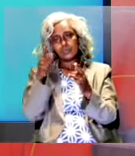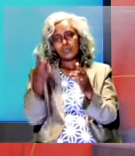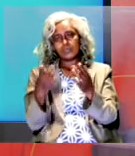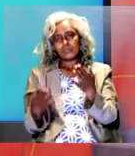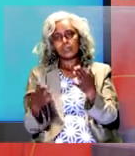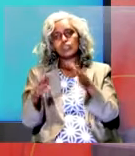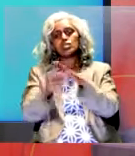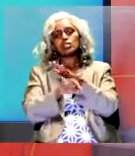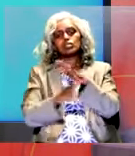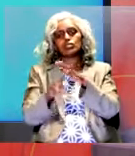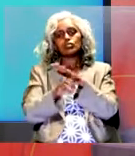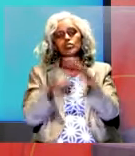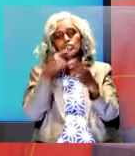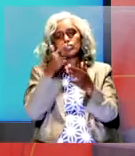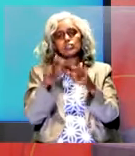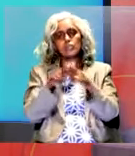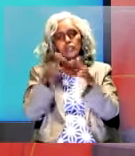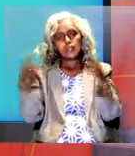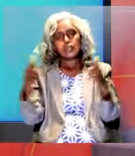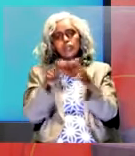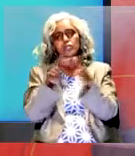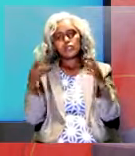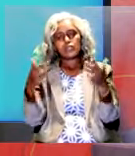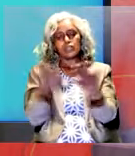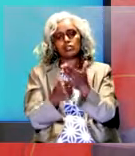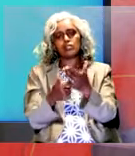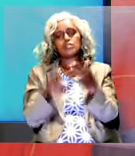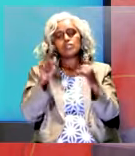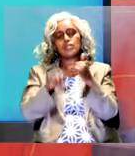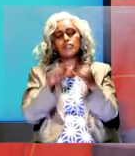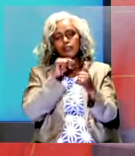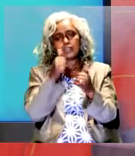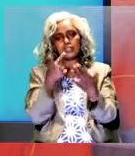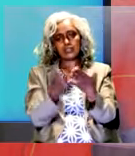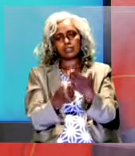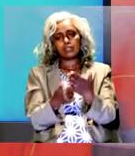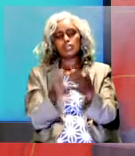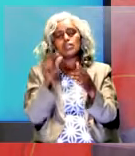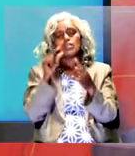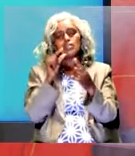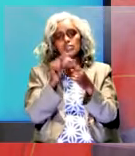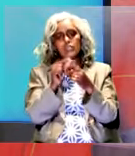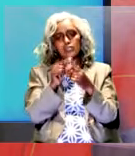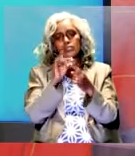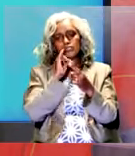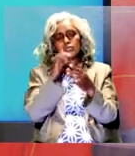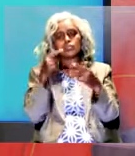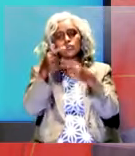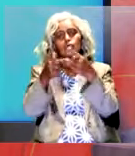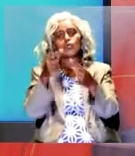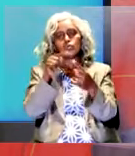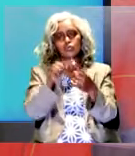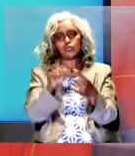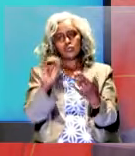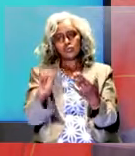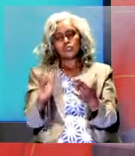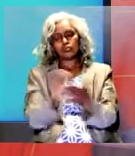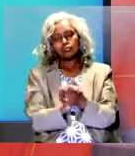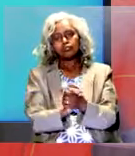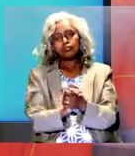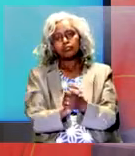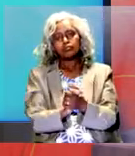see, the denominator is getting bigger and bigger. So at infinity, the term will proceed, or it goes to